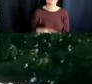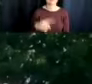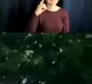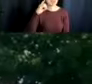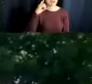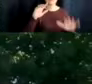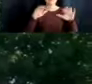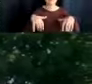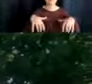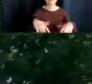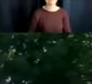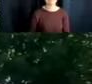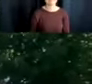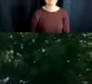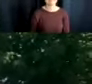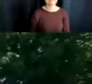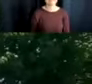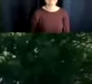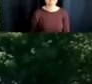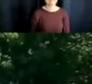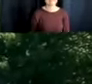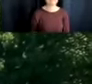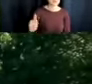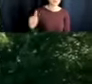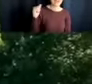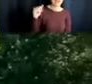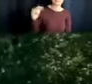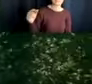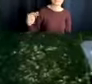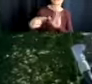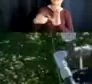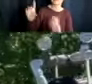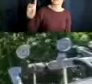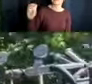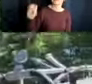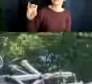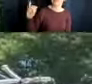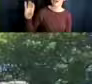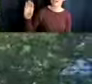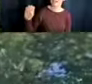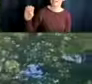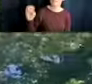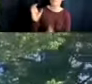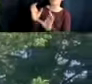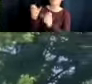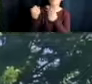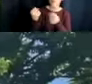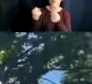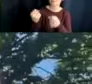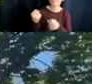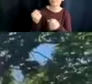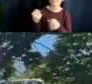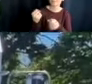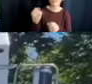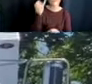So behind me are a couple examples of de-ice trucks. So during the winter time when there's ice or snow or something like that,